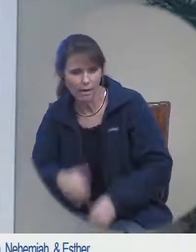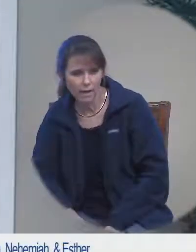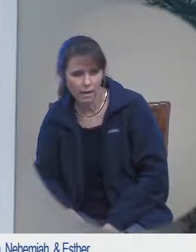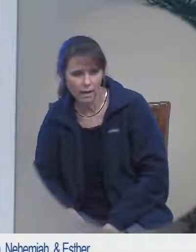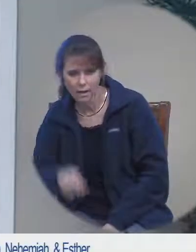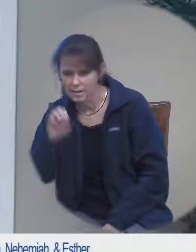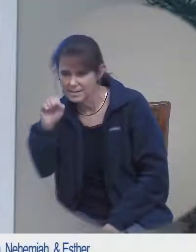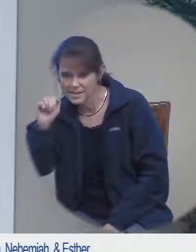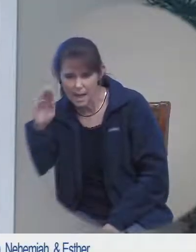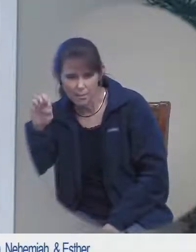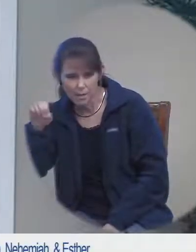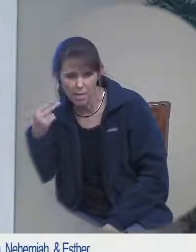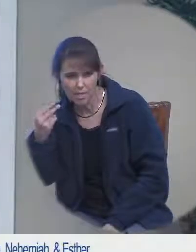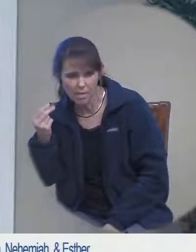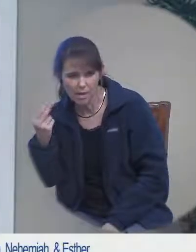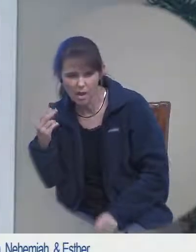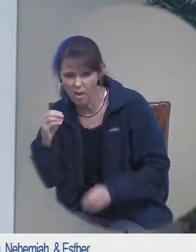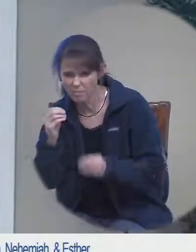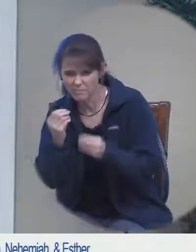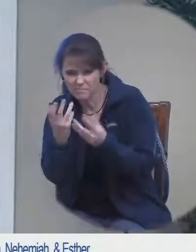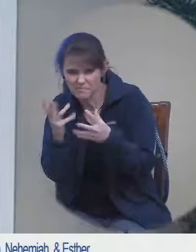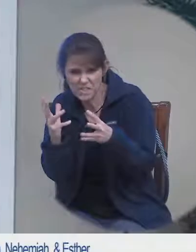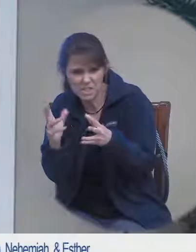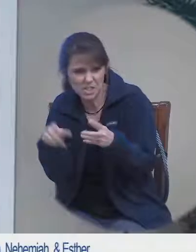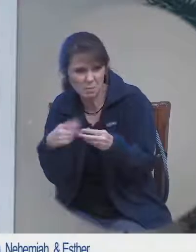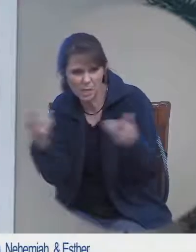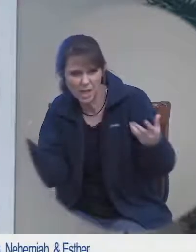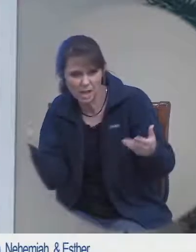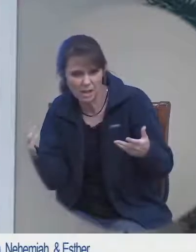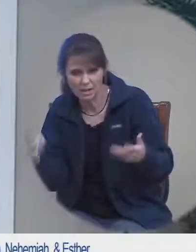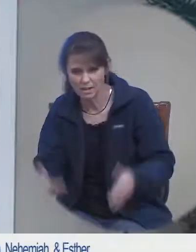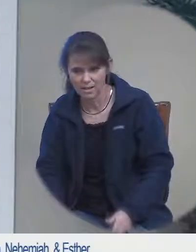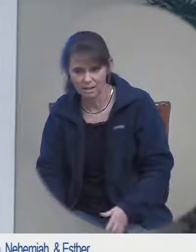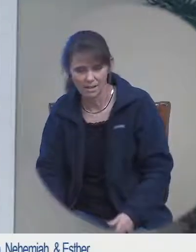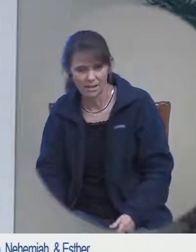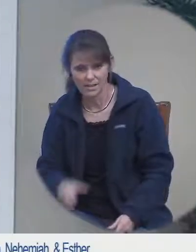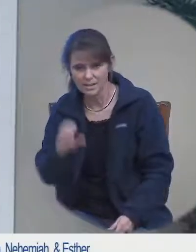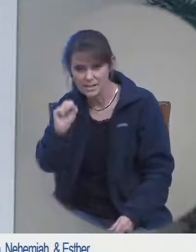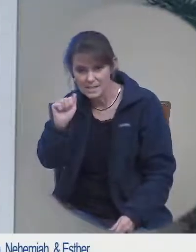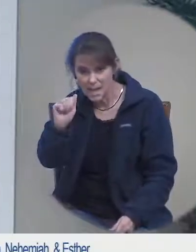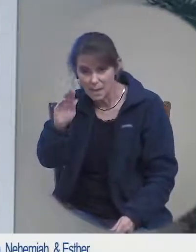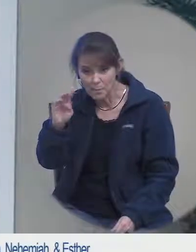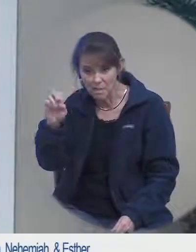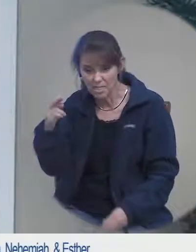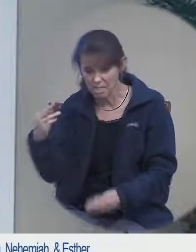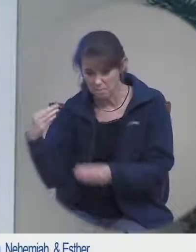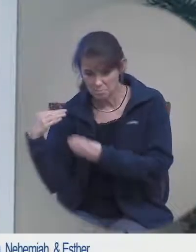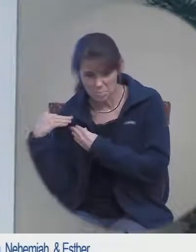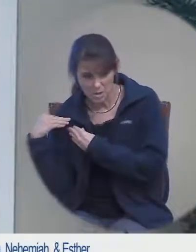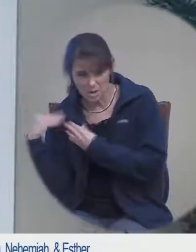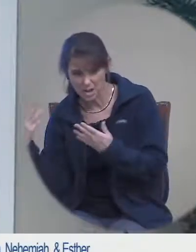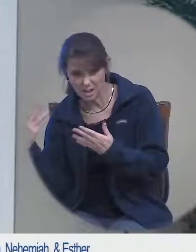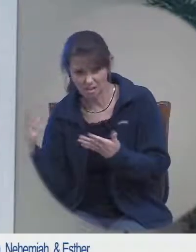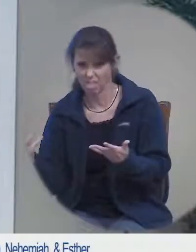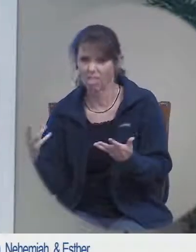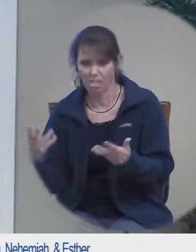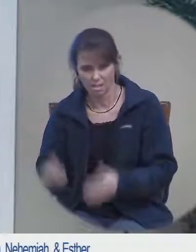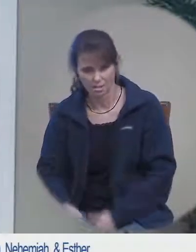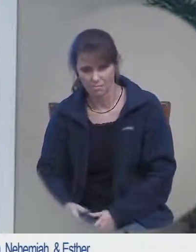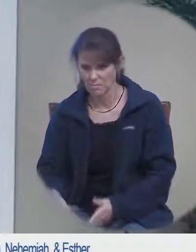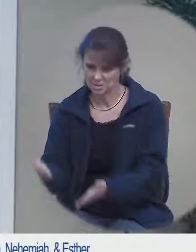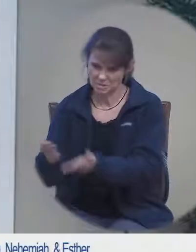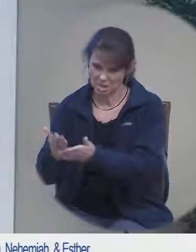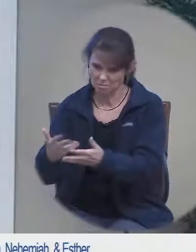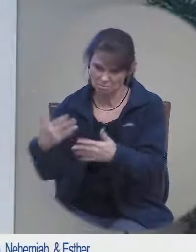the attitude? The attitude is this Sabbath is nothing but a burden to us. When can we get it over with so we can go about our